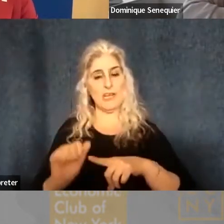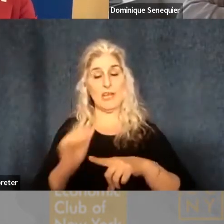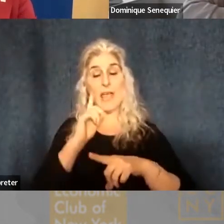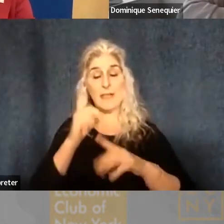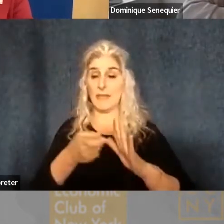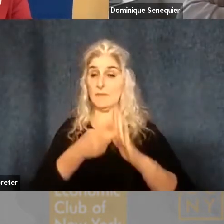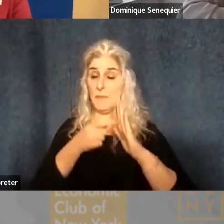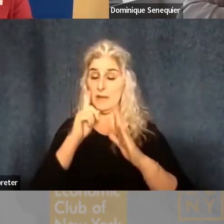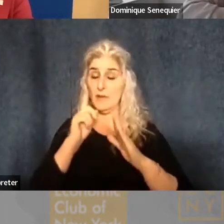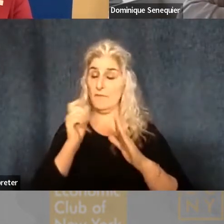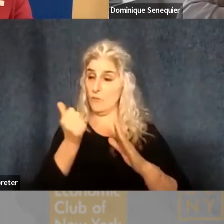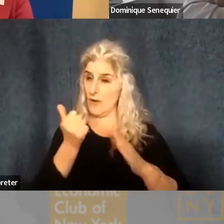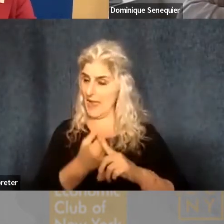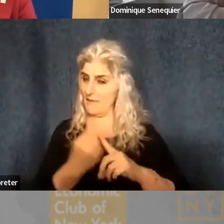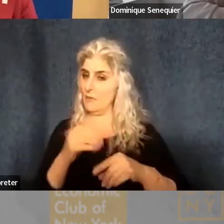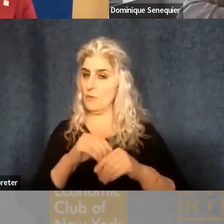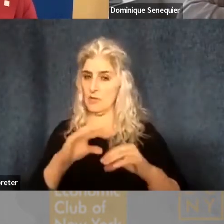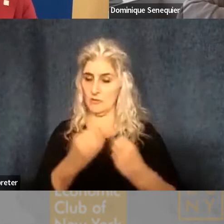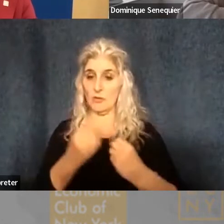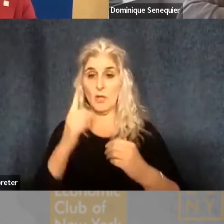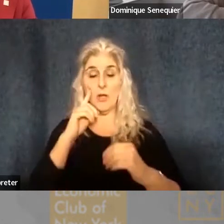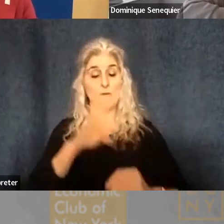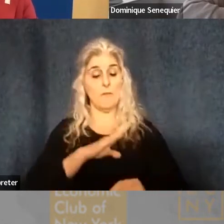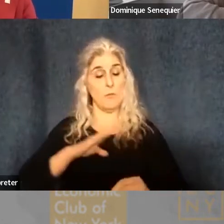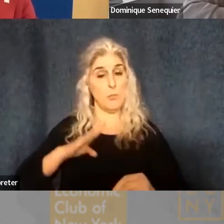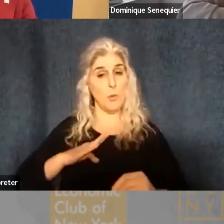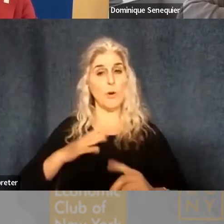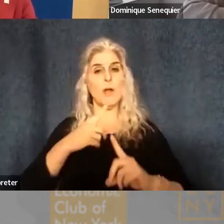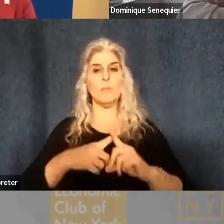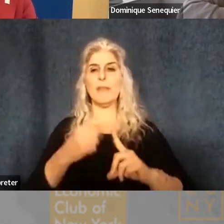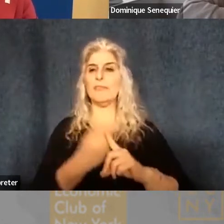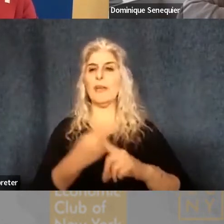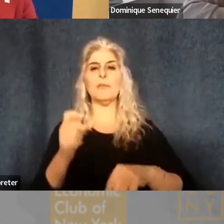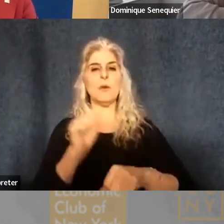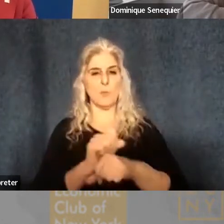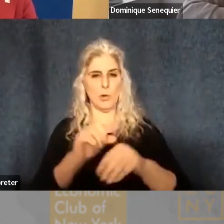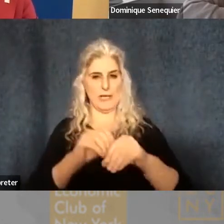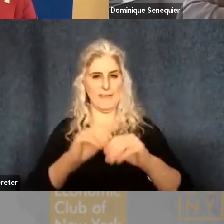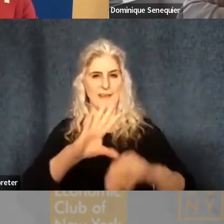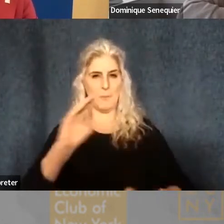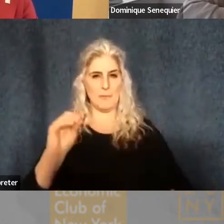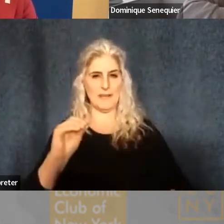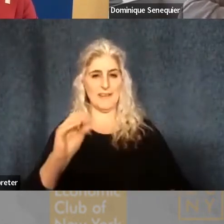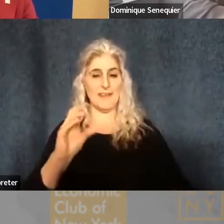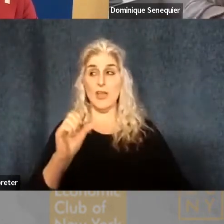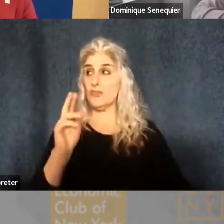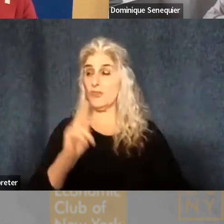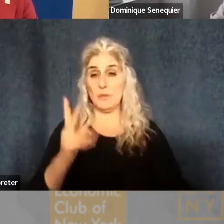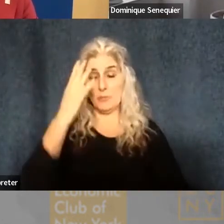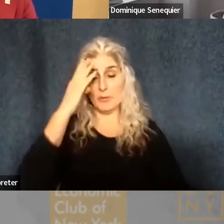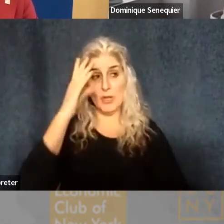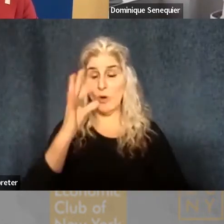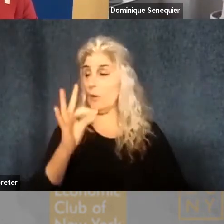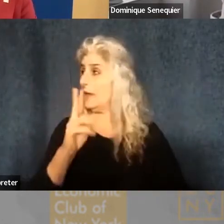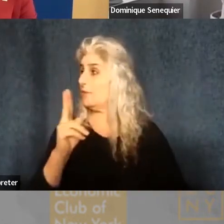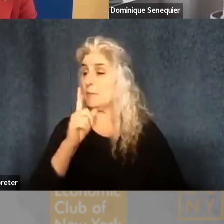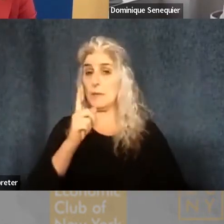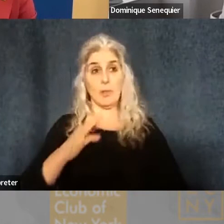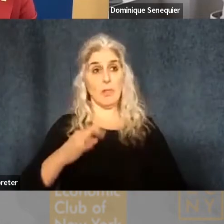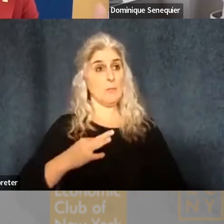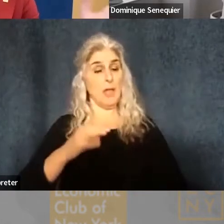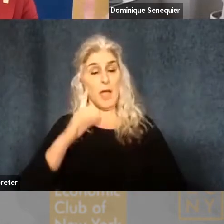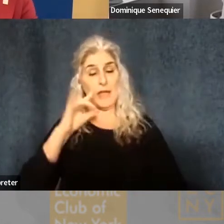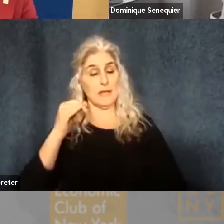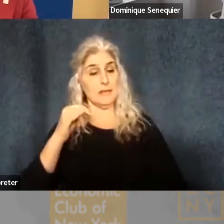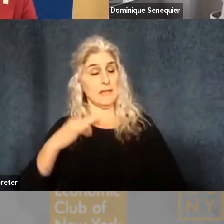in management as well as at the board. And we talk about it openly. And so people know if there are candidates that are brought to the table and it's